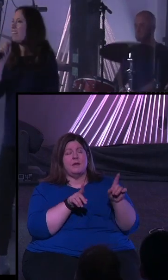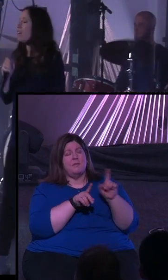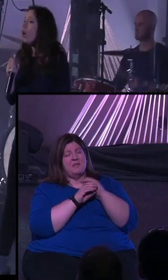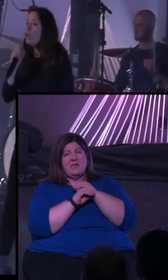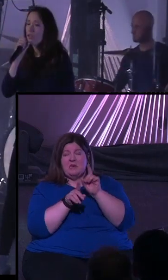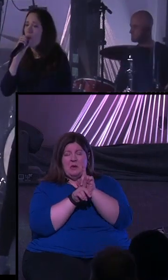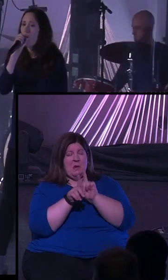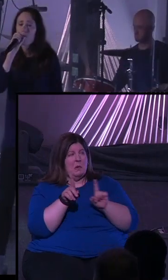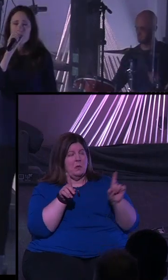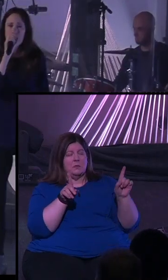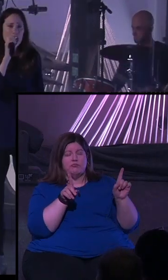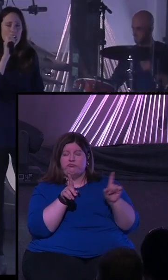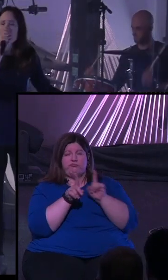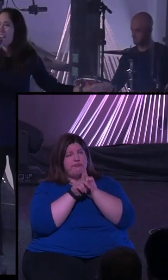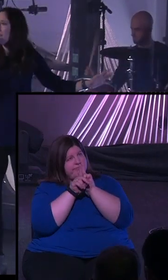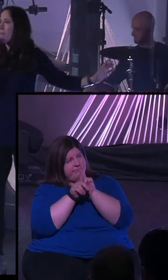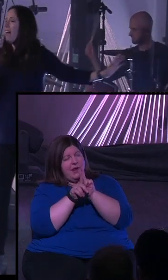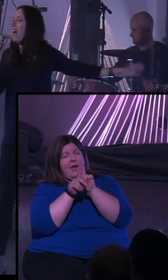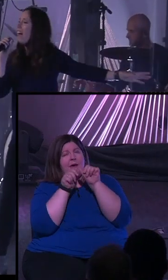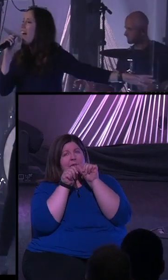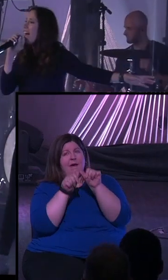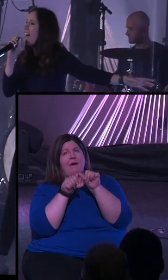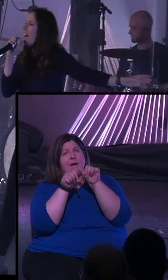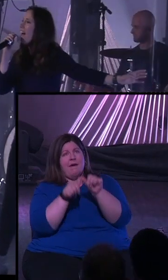back. No turning